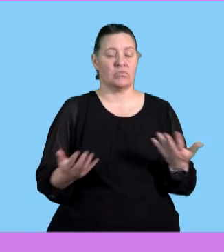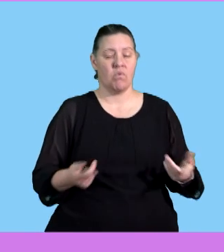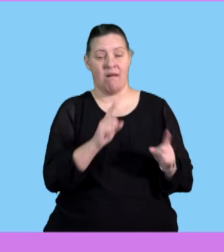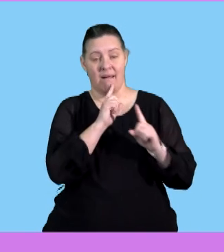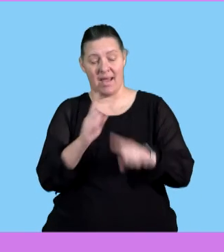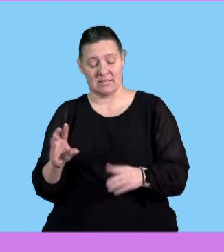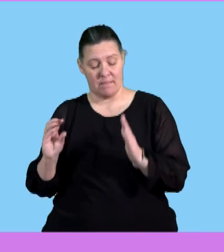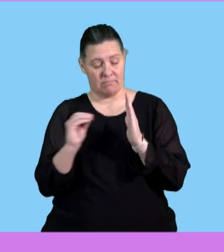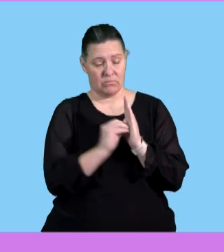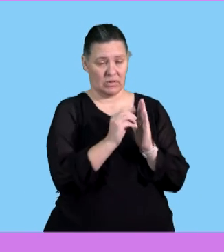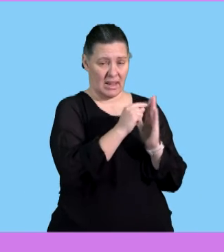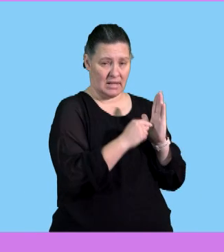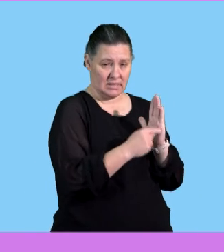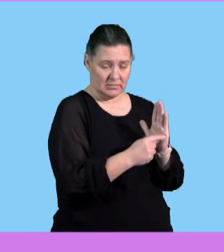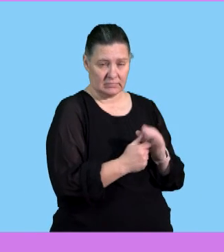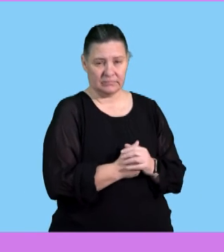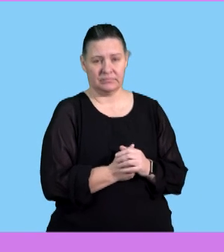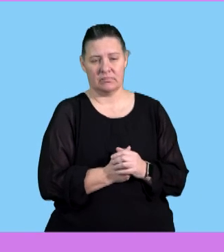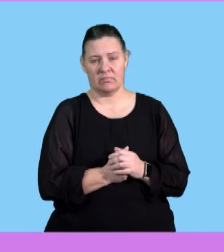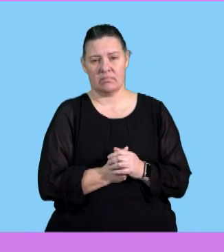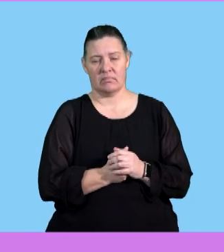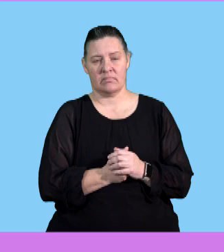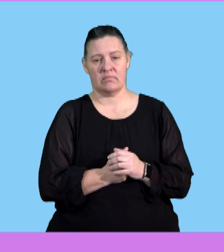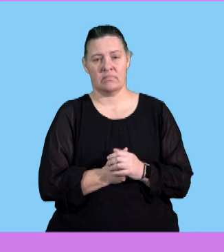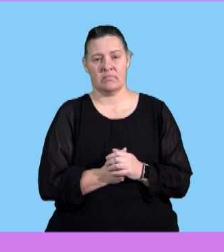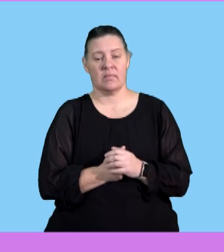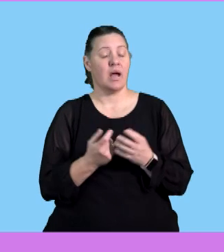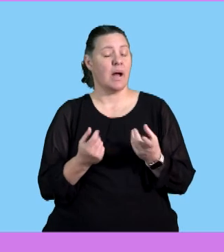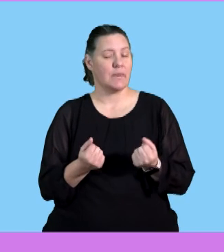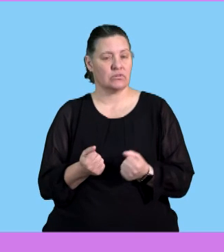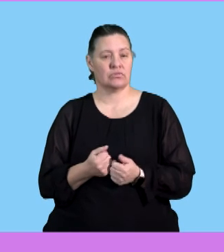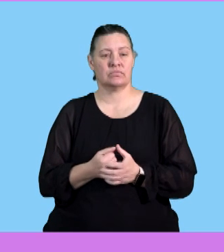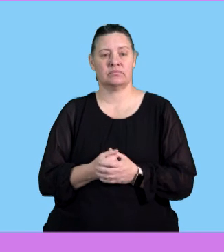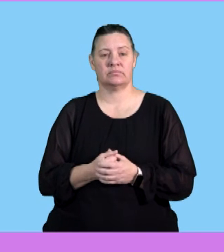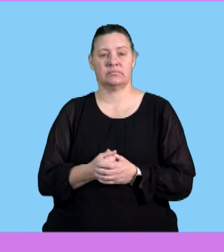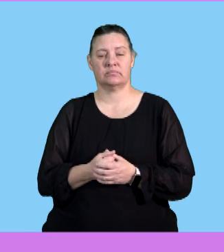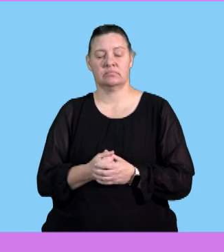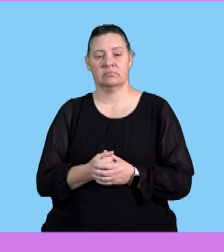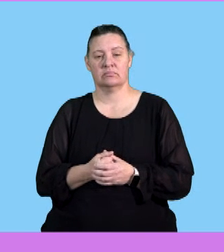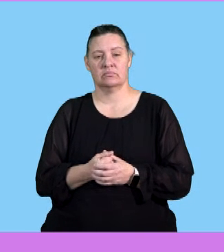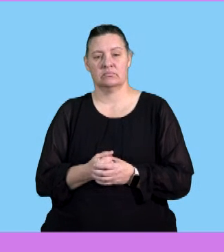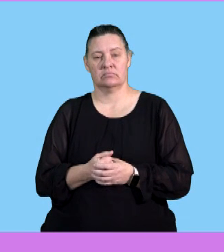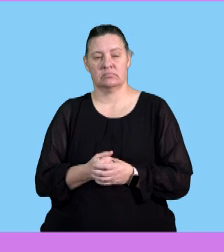7 cents. So now this will give you a total amount of,